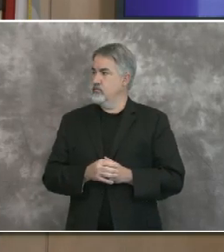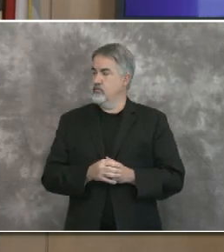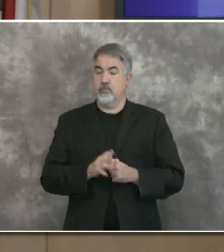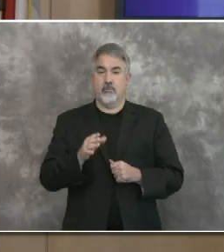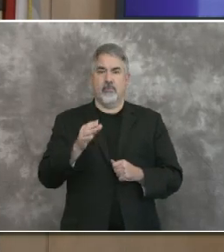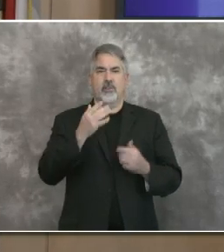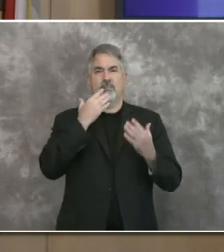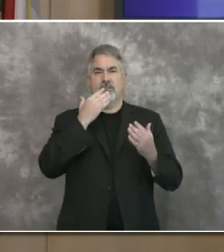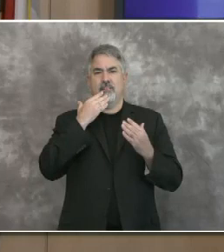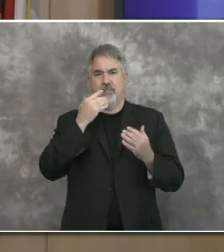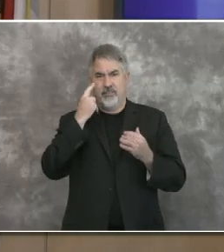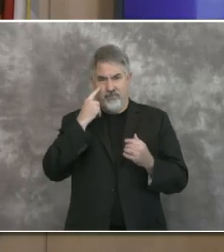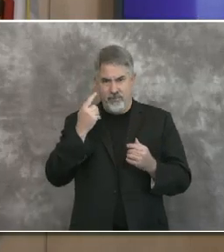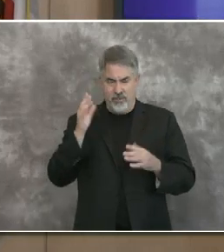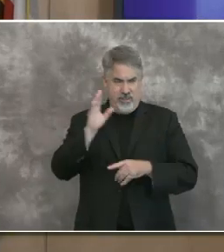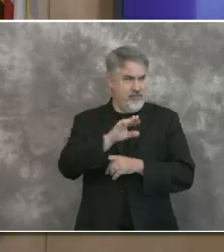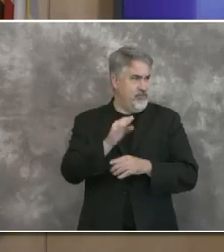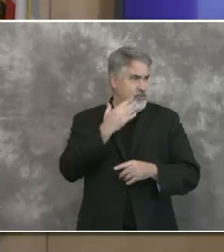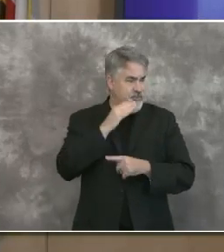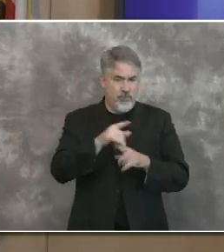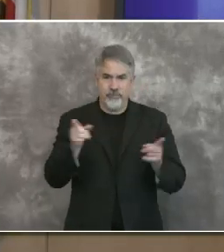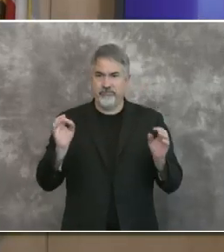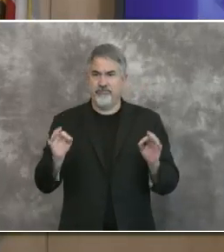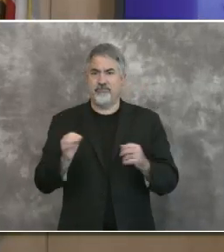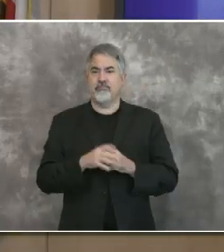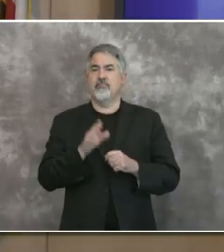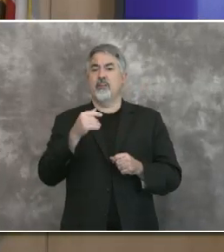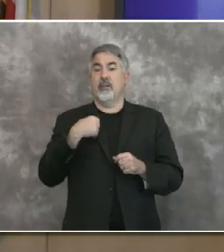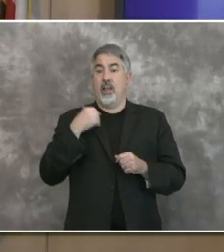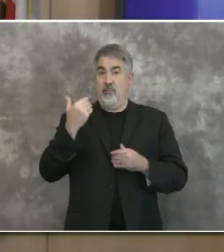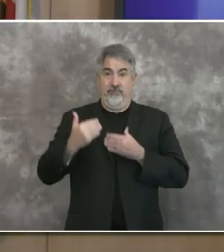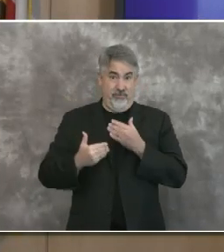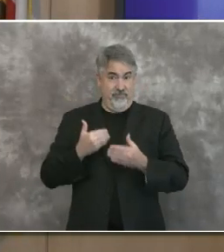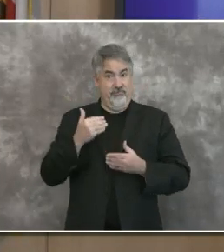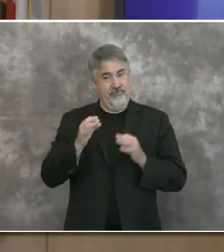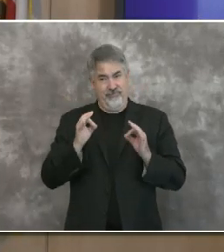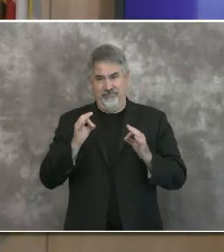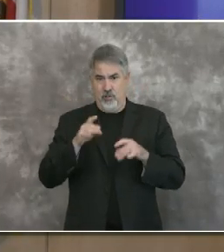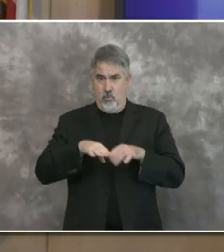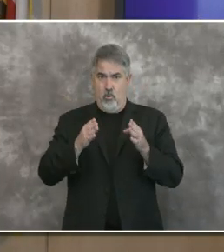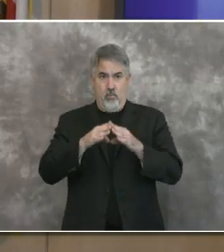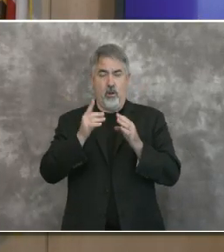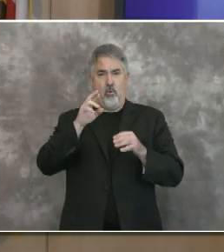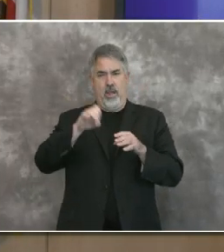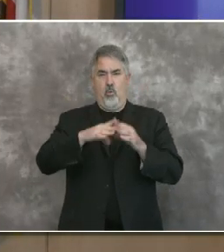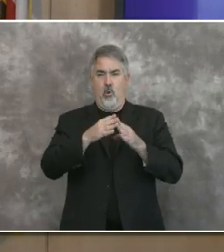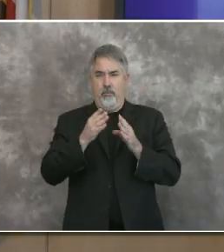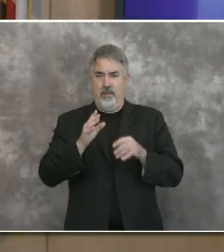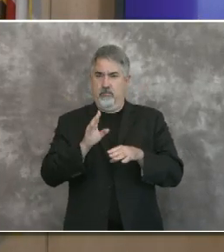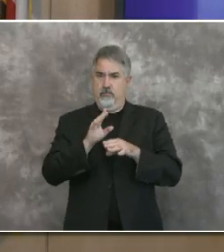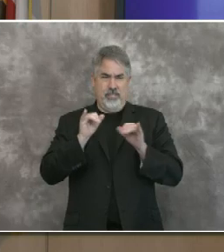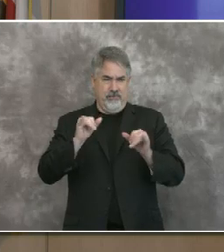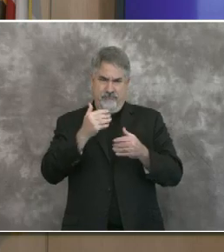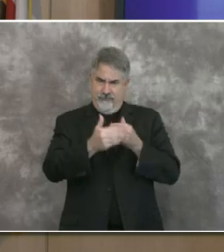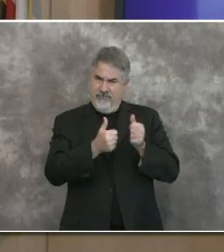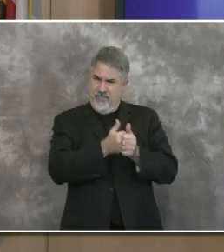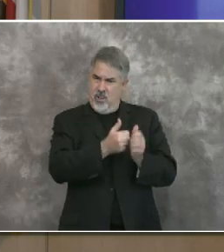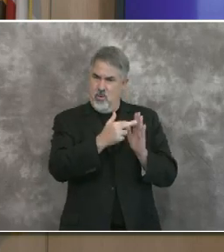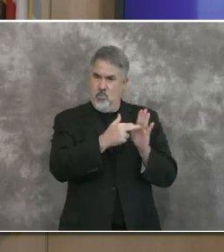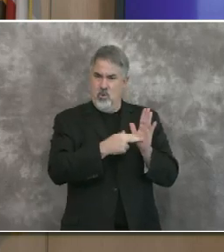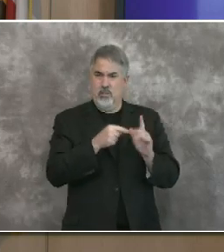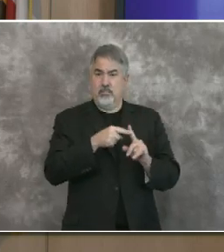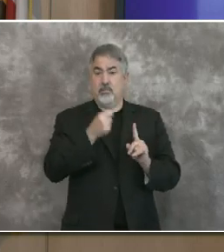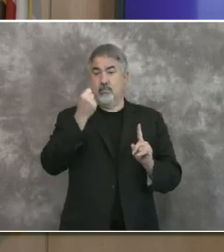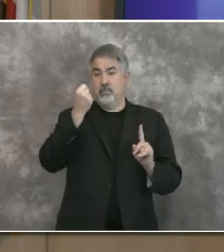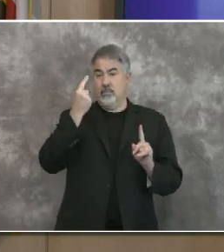Thank you, and good afternoon. Our forward progress in terms of reopening continues. We'd often talked about turning the dial, and today